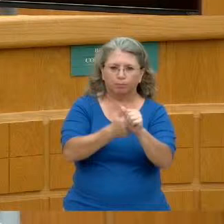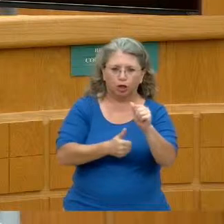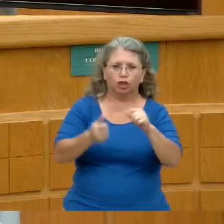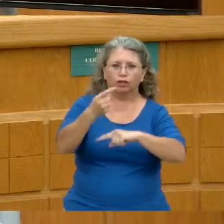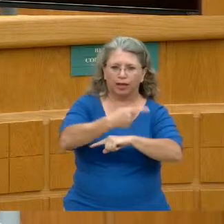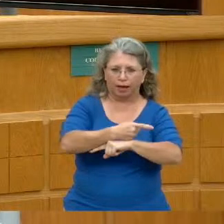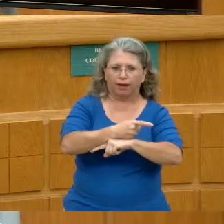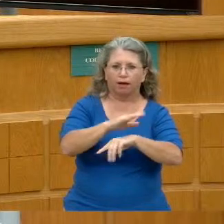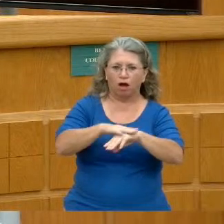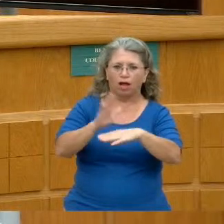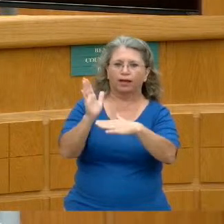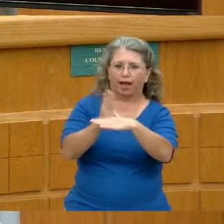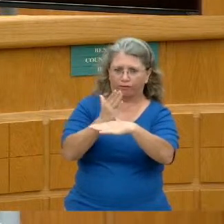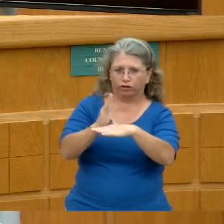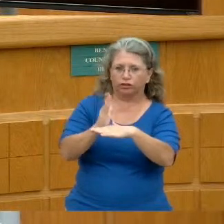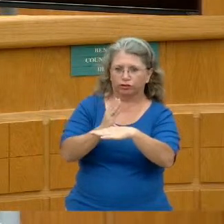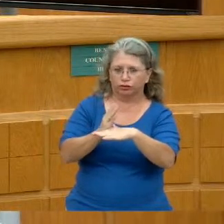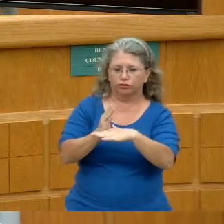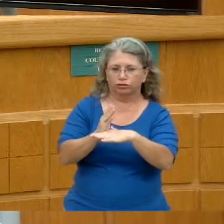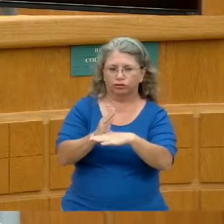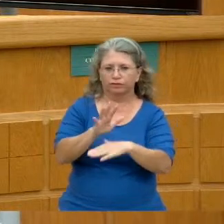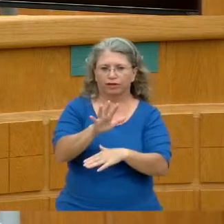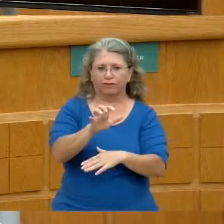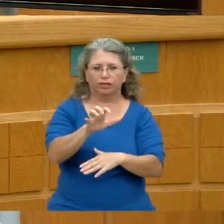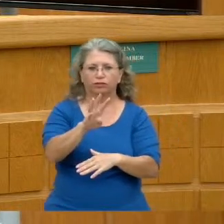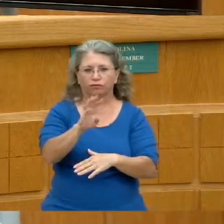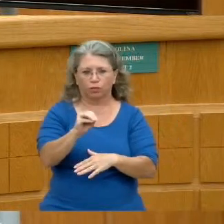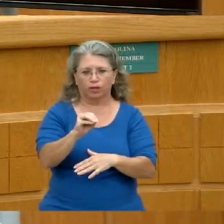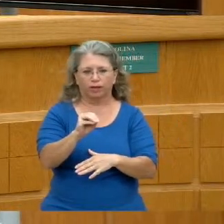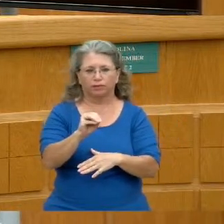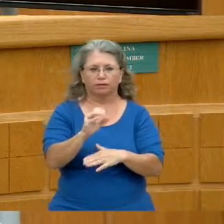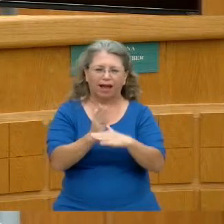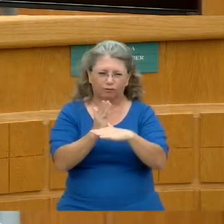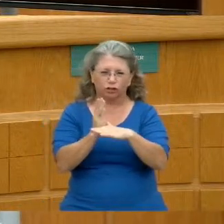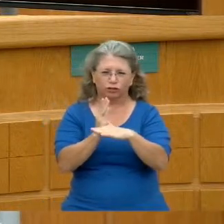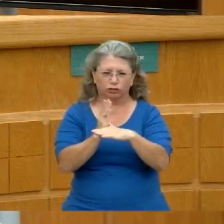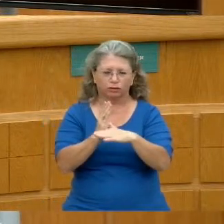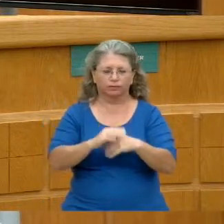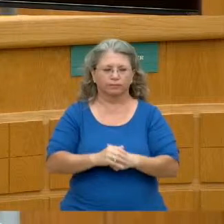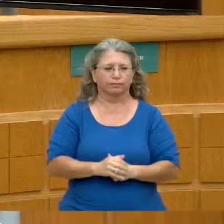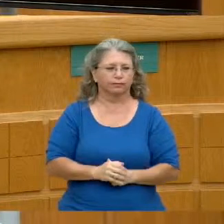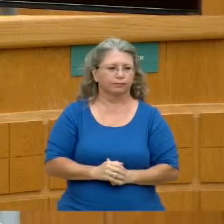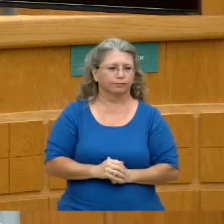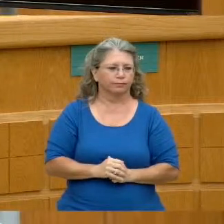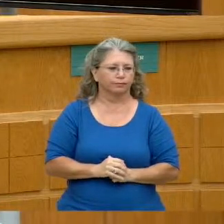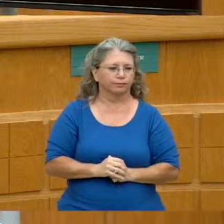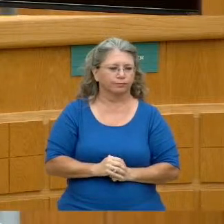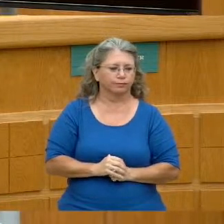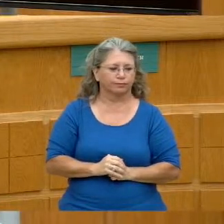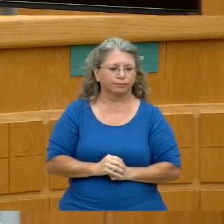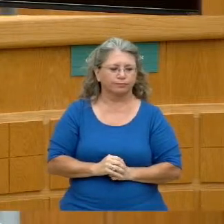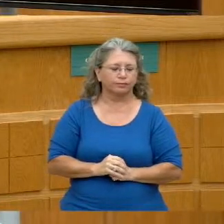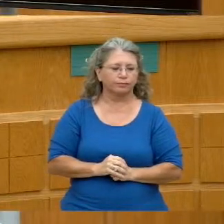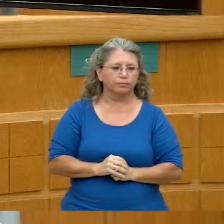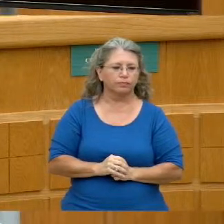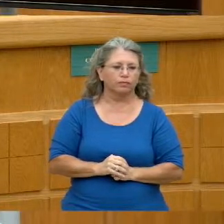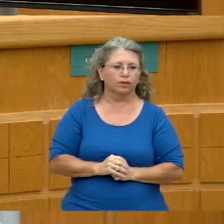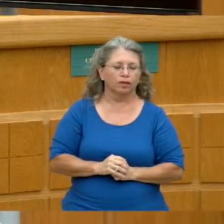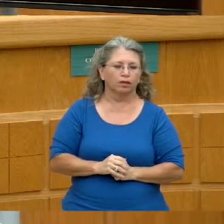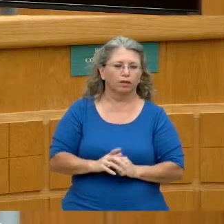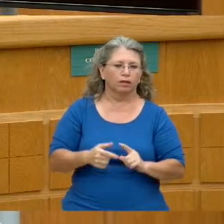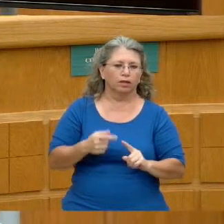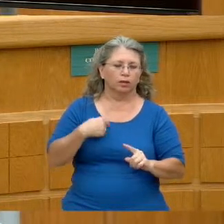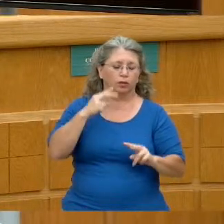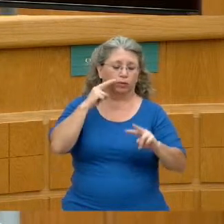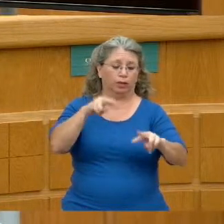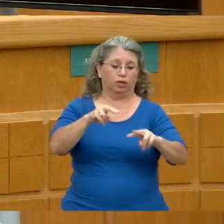every day on average, 540. And then when we look at the number of new cases, we talked a lot about that